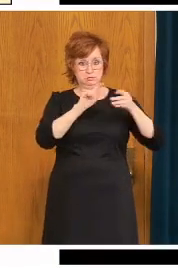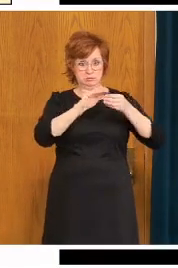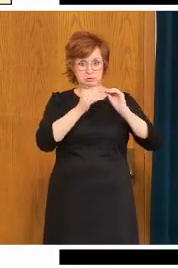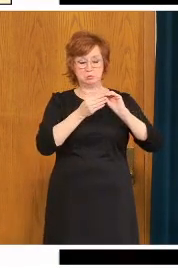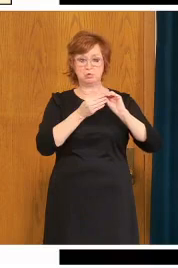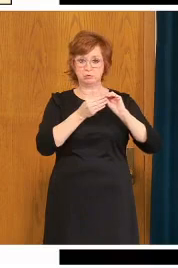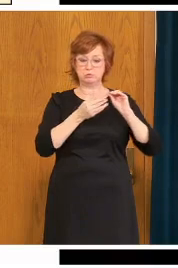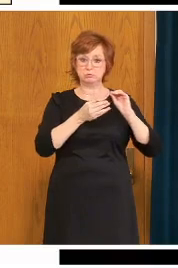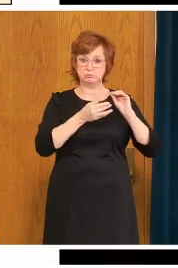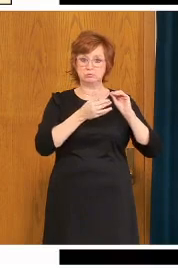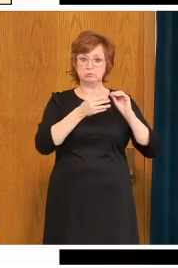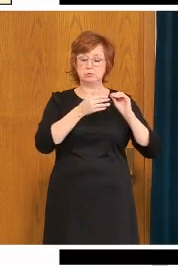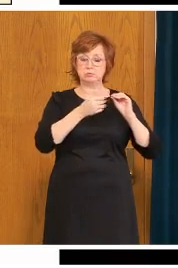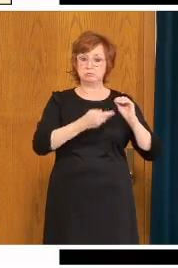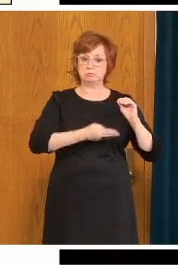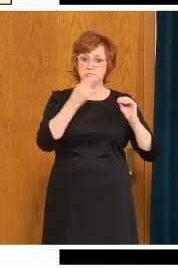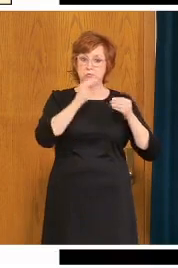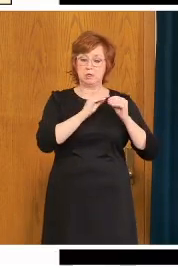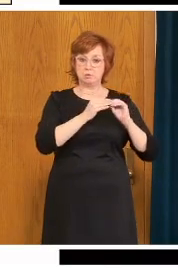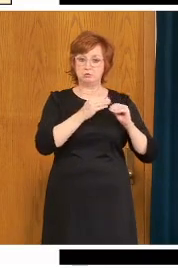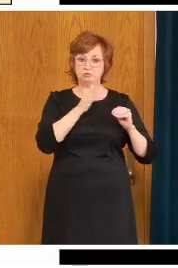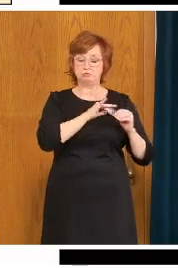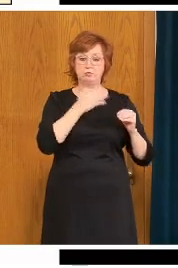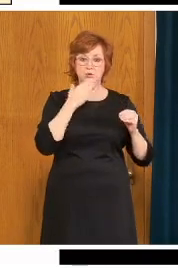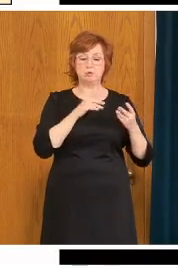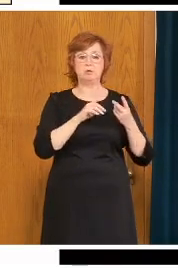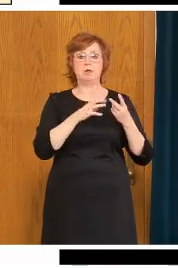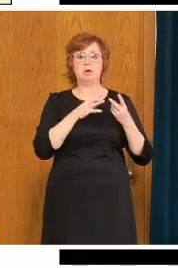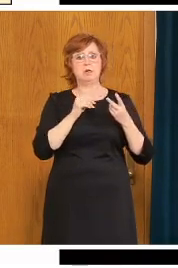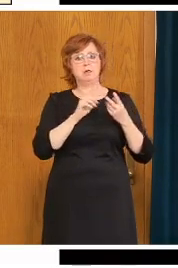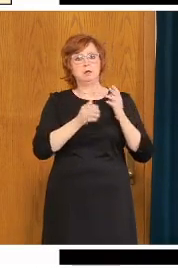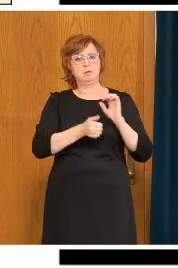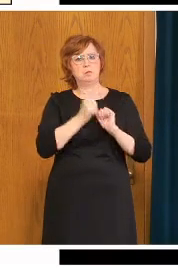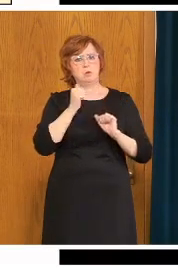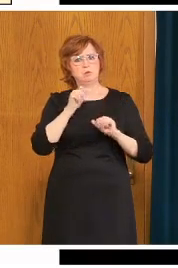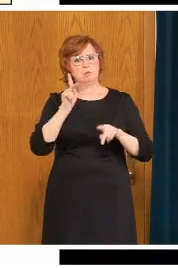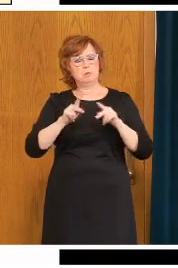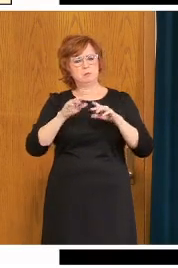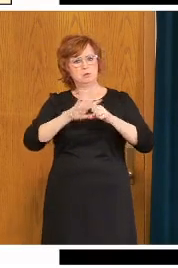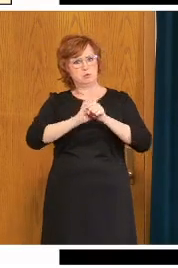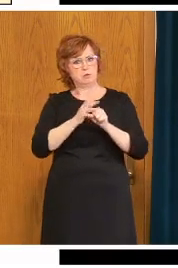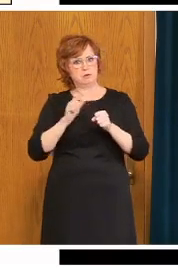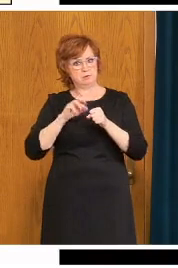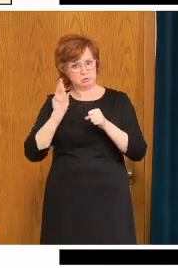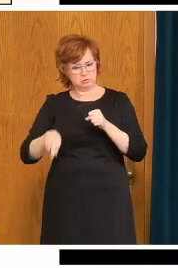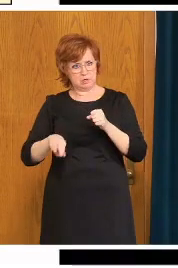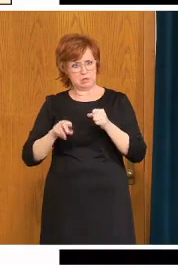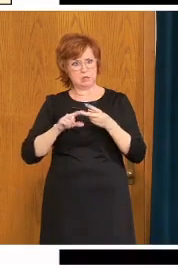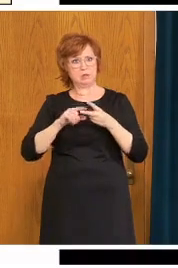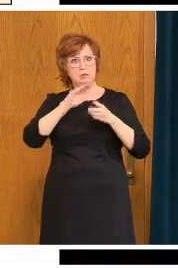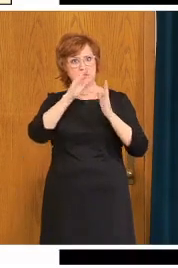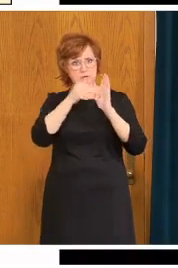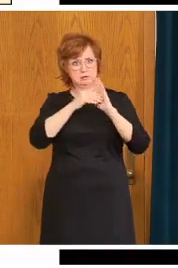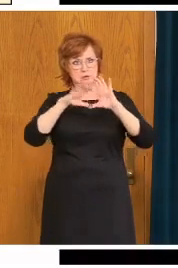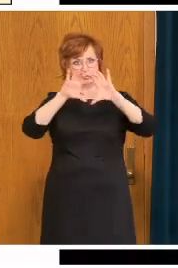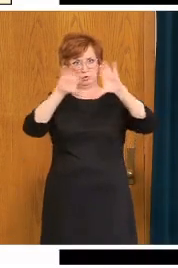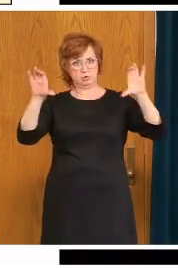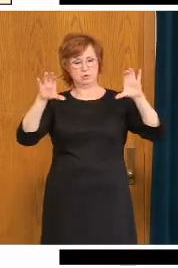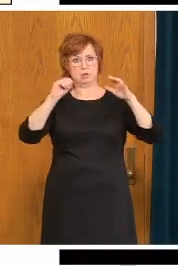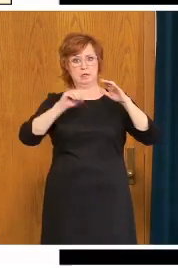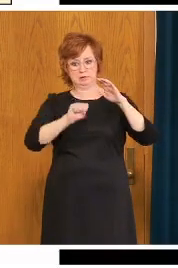isolating both cases and contacts. And majority of the cases now in Regina and central and southern parts of